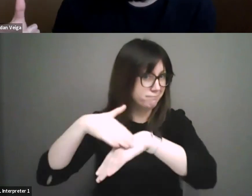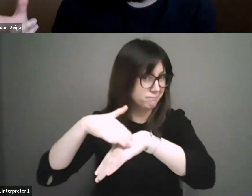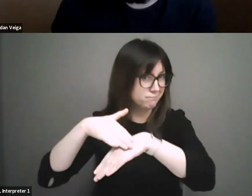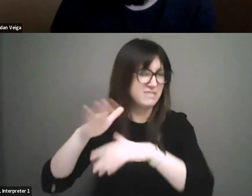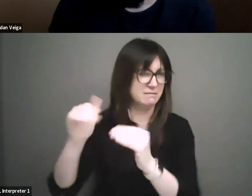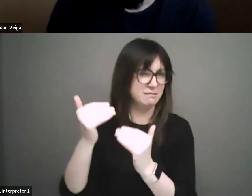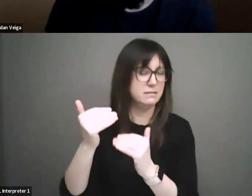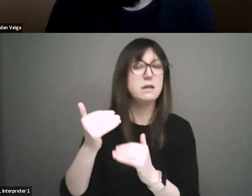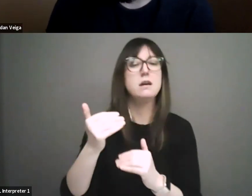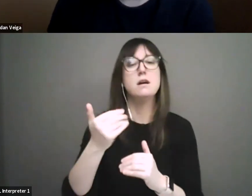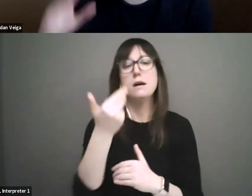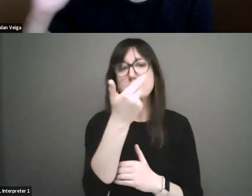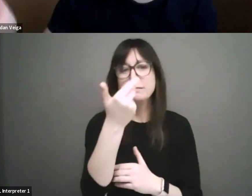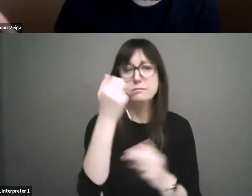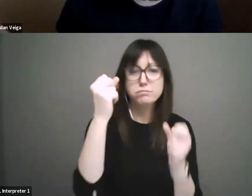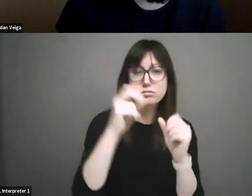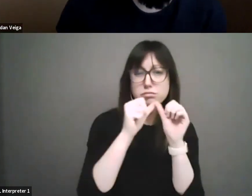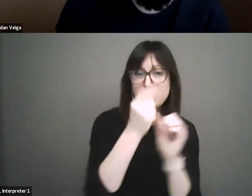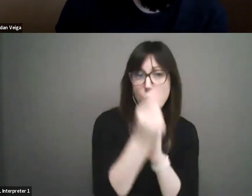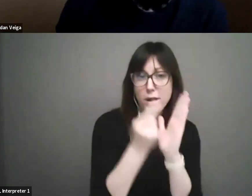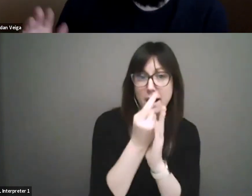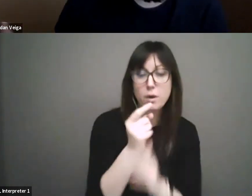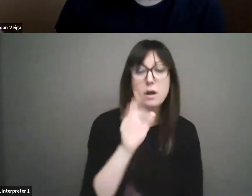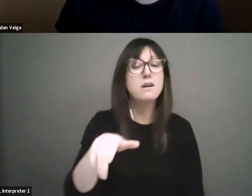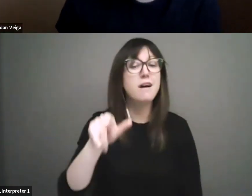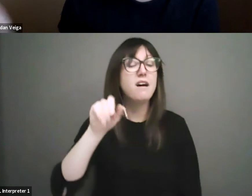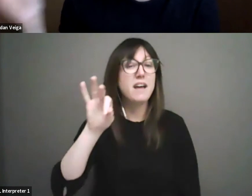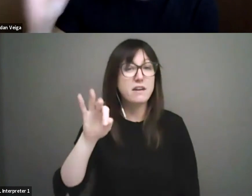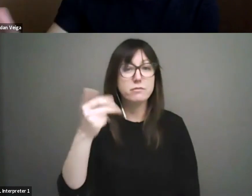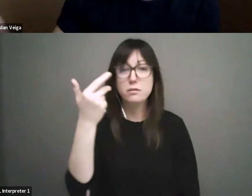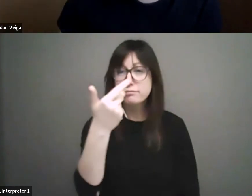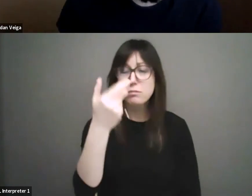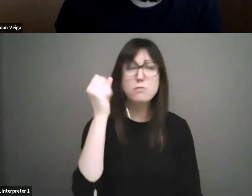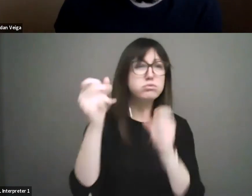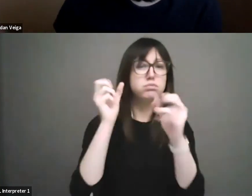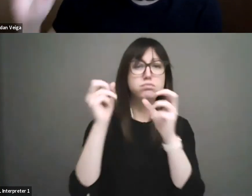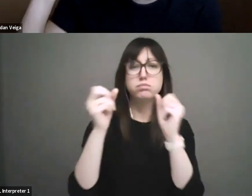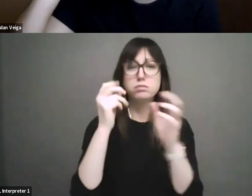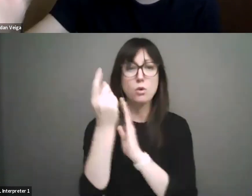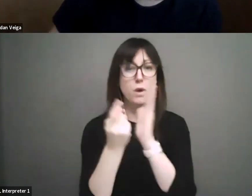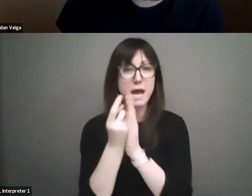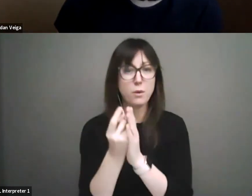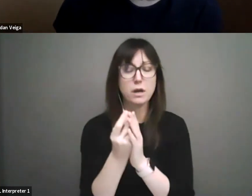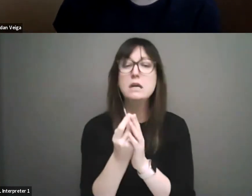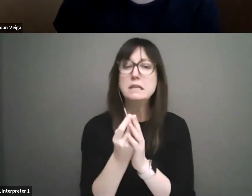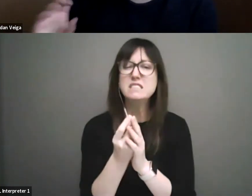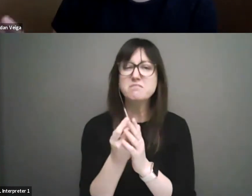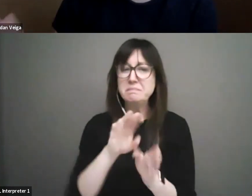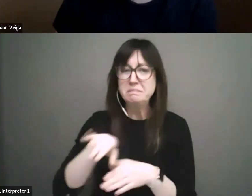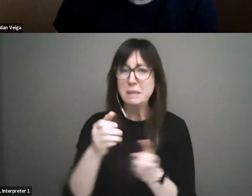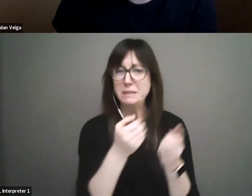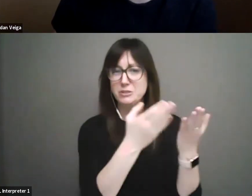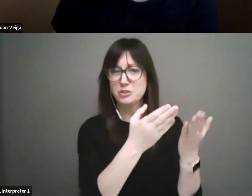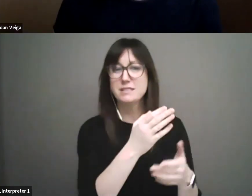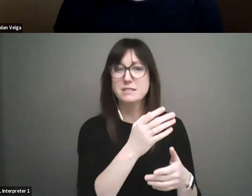an hour. If you are recording for an hour, I recommend the film industry. That's a long